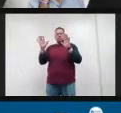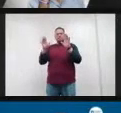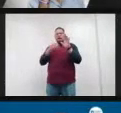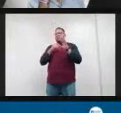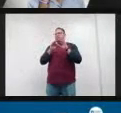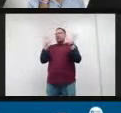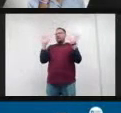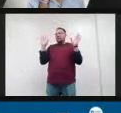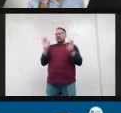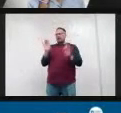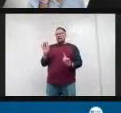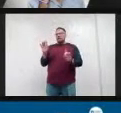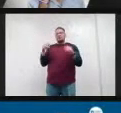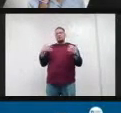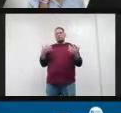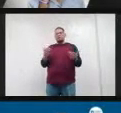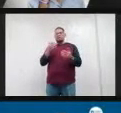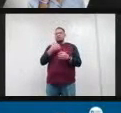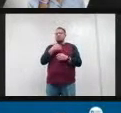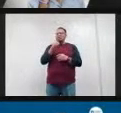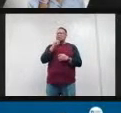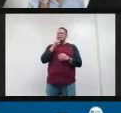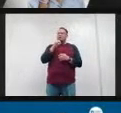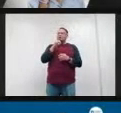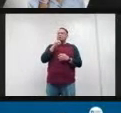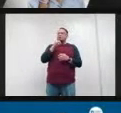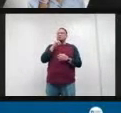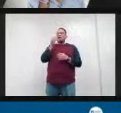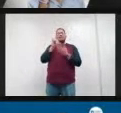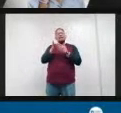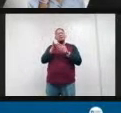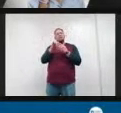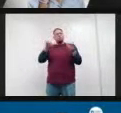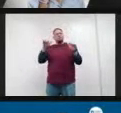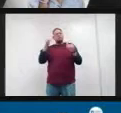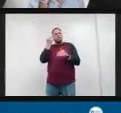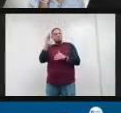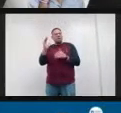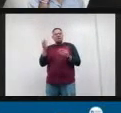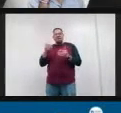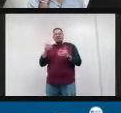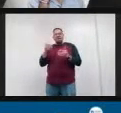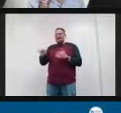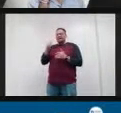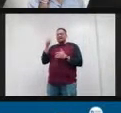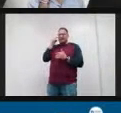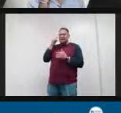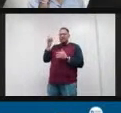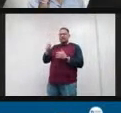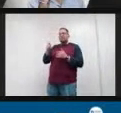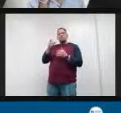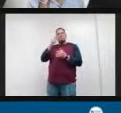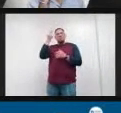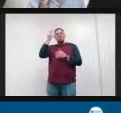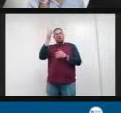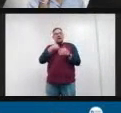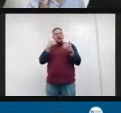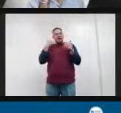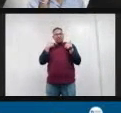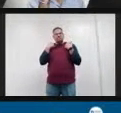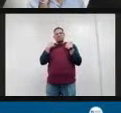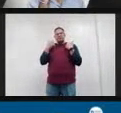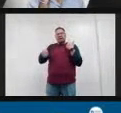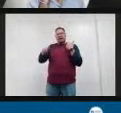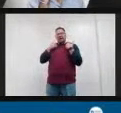clarify? So it's not that children don't know what they think they need, but there's a reason they have parents, because they're